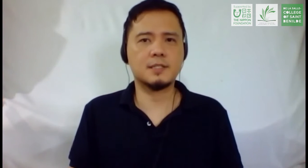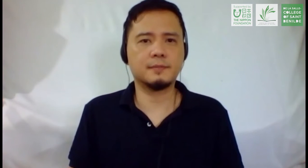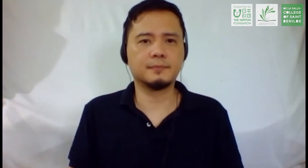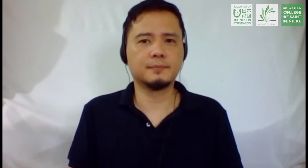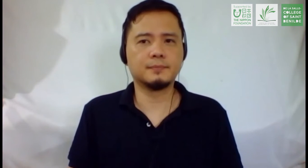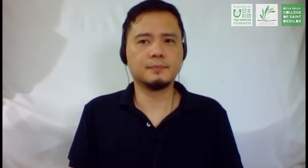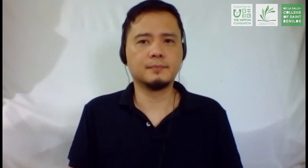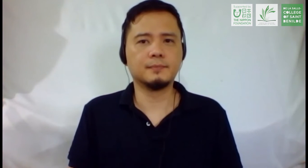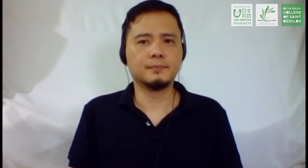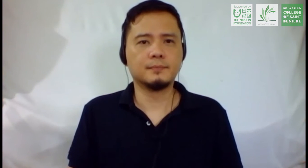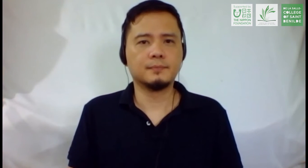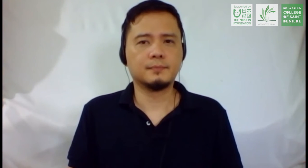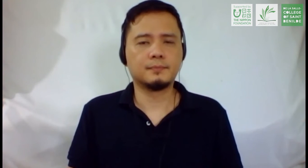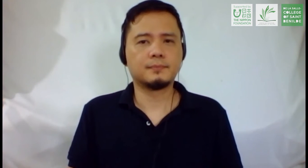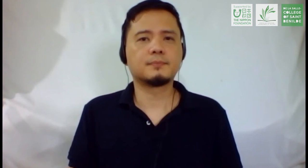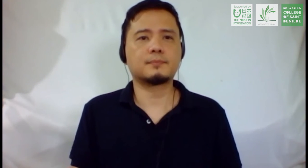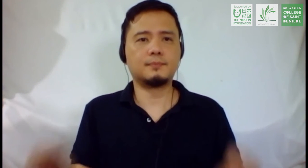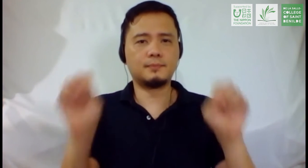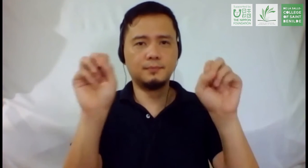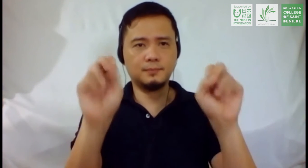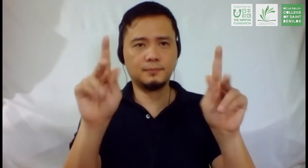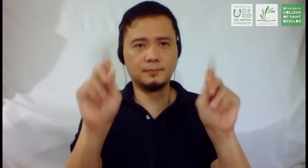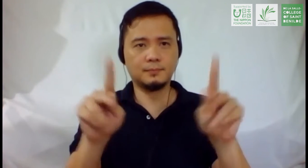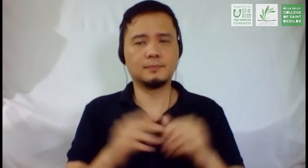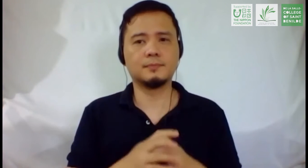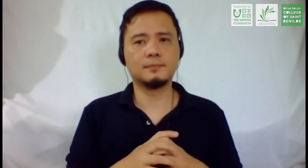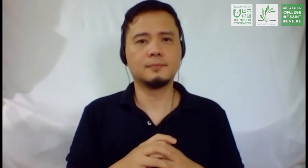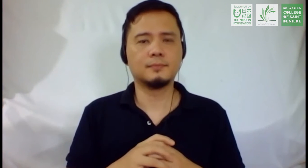Yes, sir. All right, so